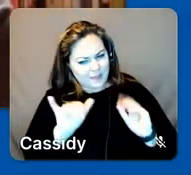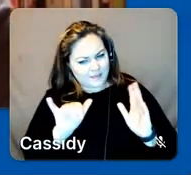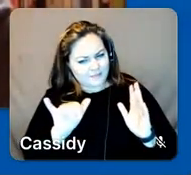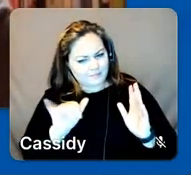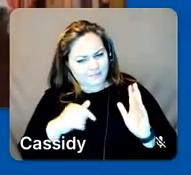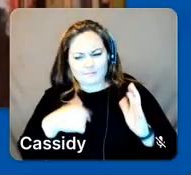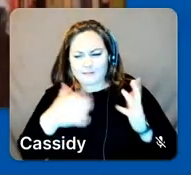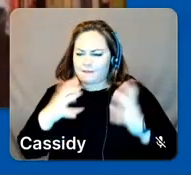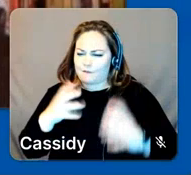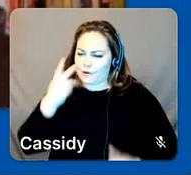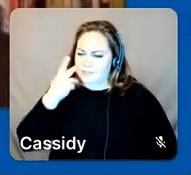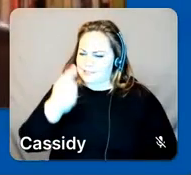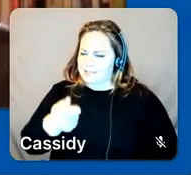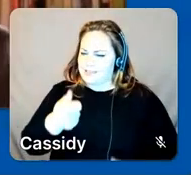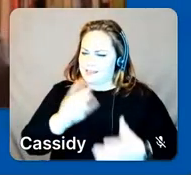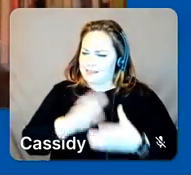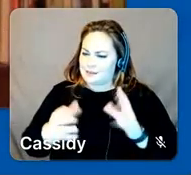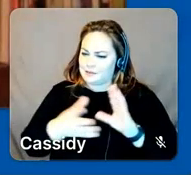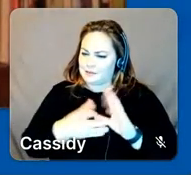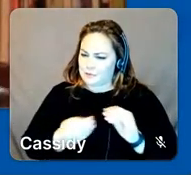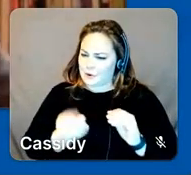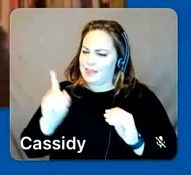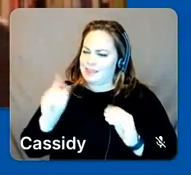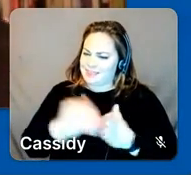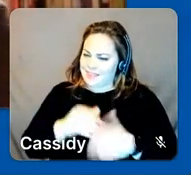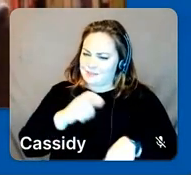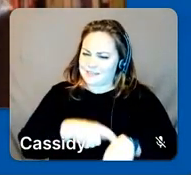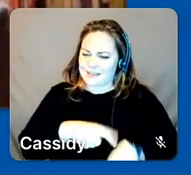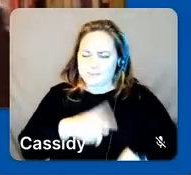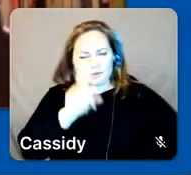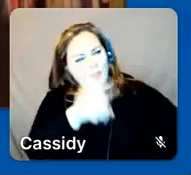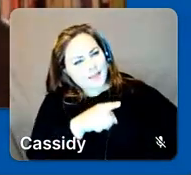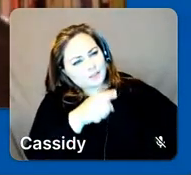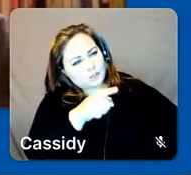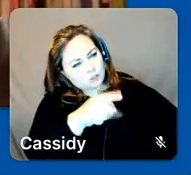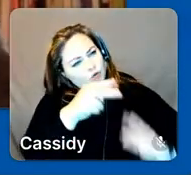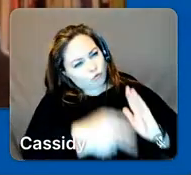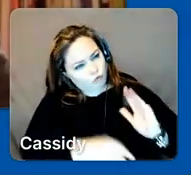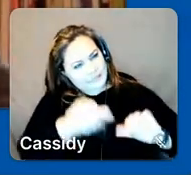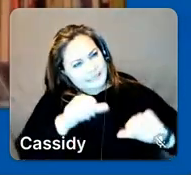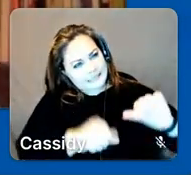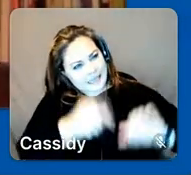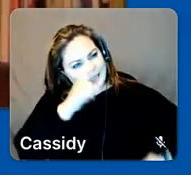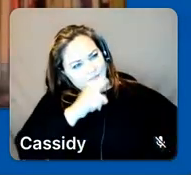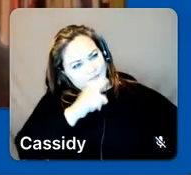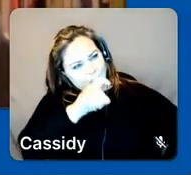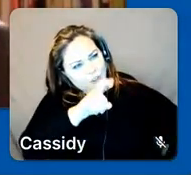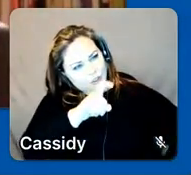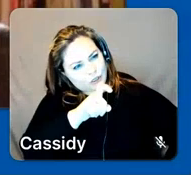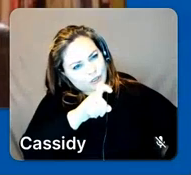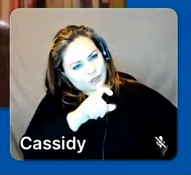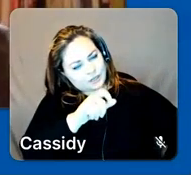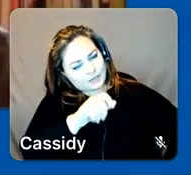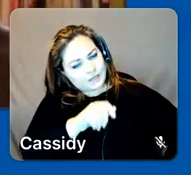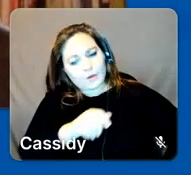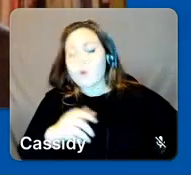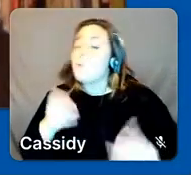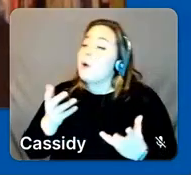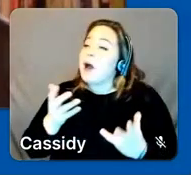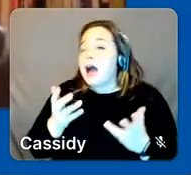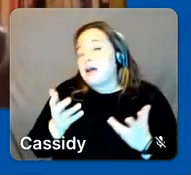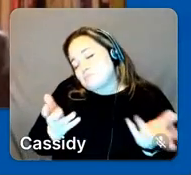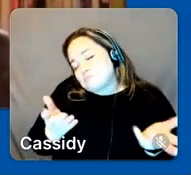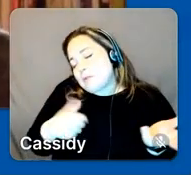I already seen this like 1,000 times? And then you ask the person, like, do you read science fiction? You know, not just watch the movie. And it's like, well, you